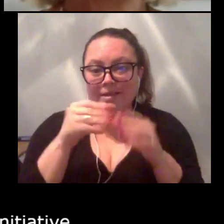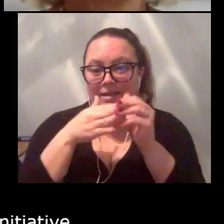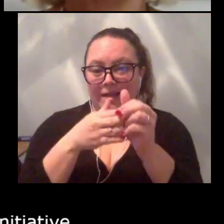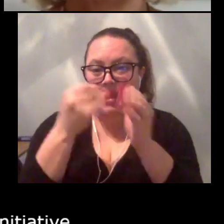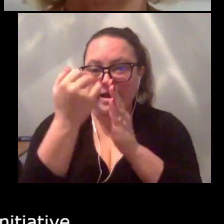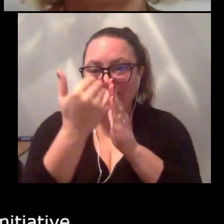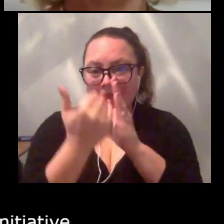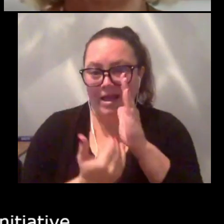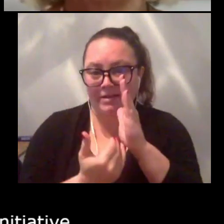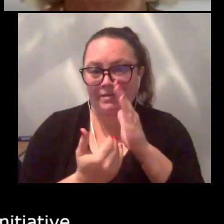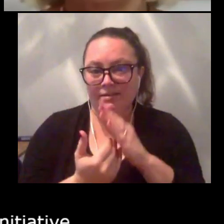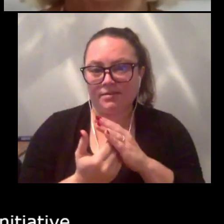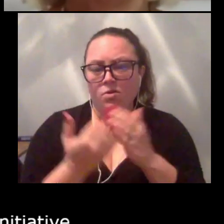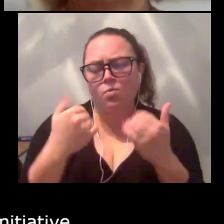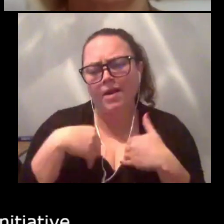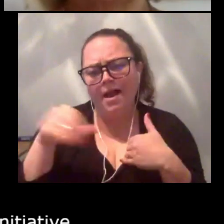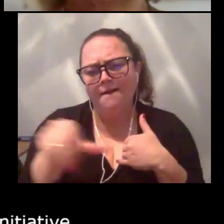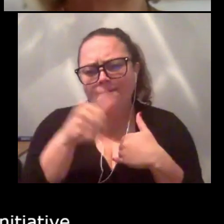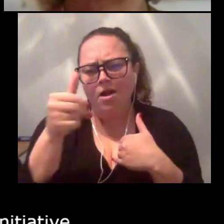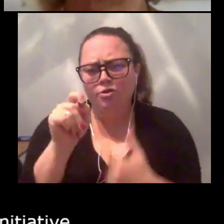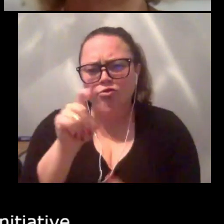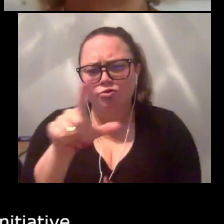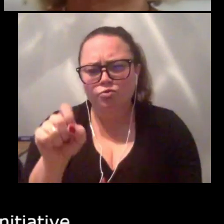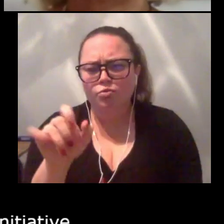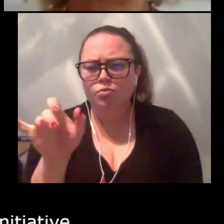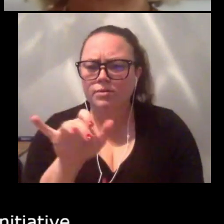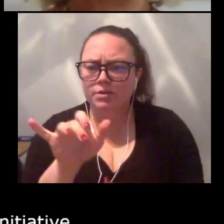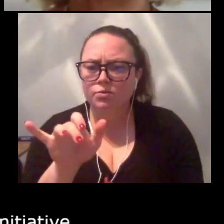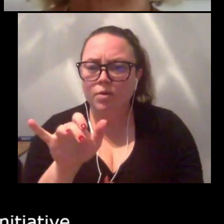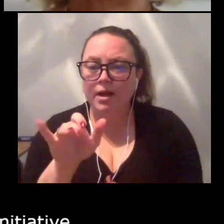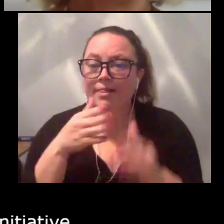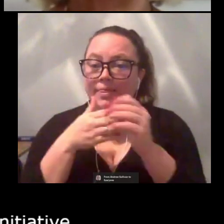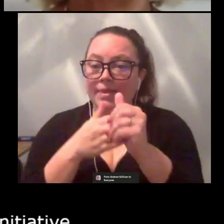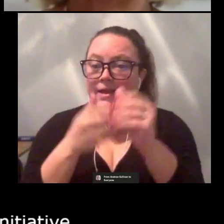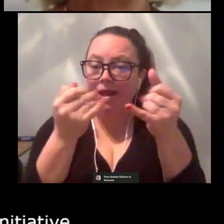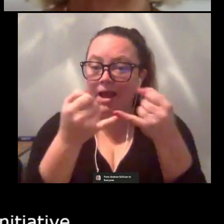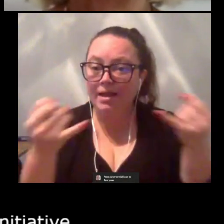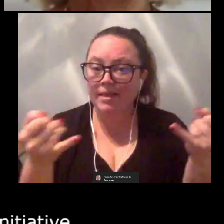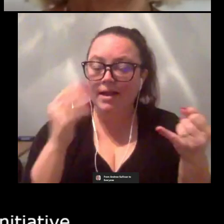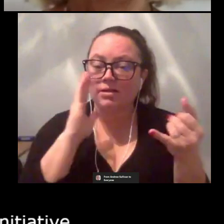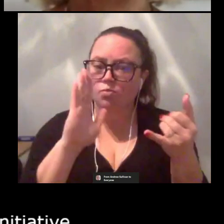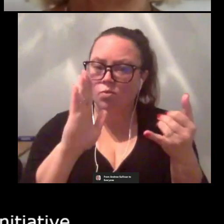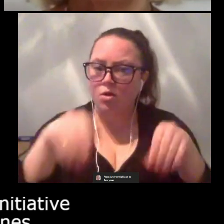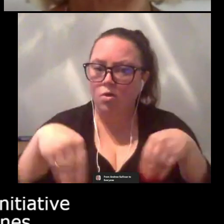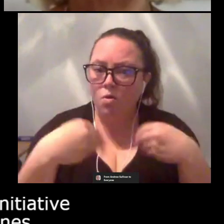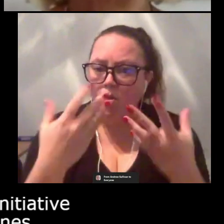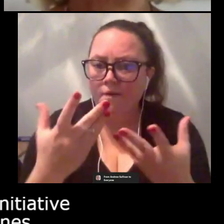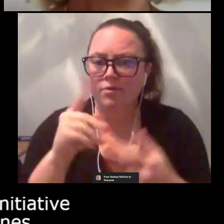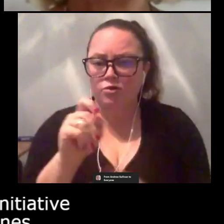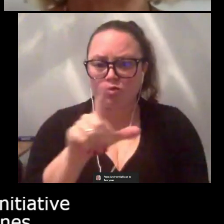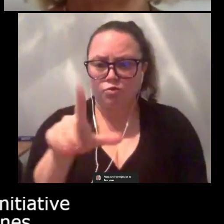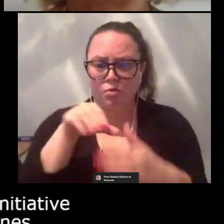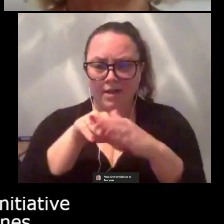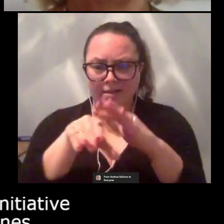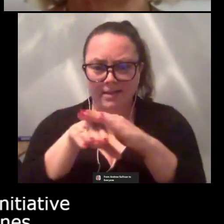other tools as well, the guidelines, the authoring tool accessibility guidelines, and the user agent